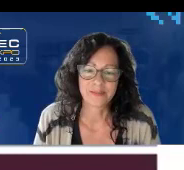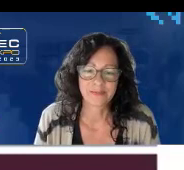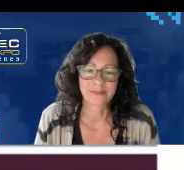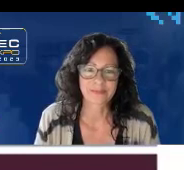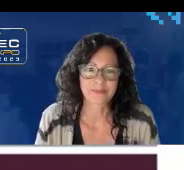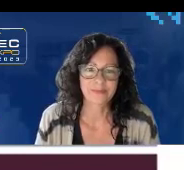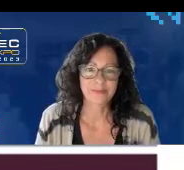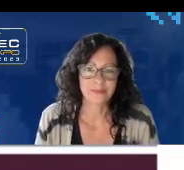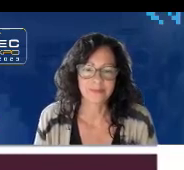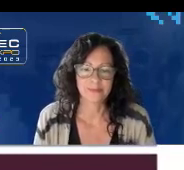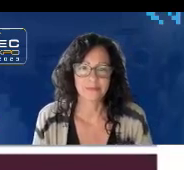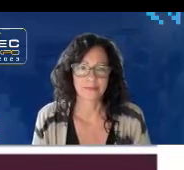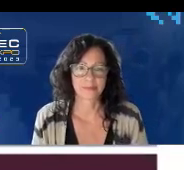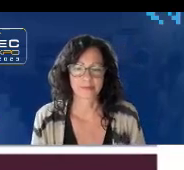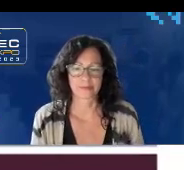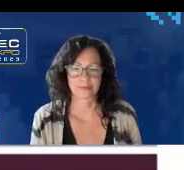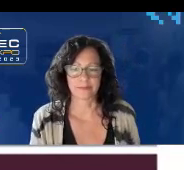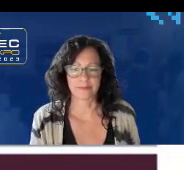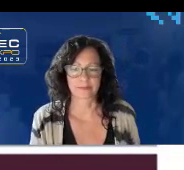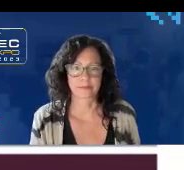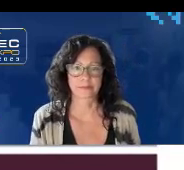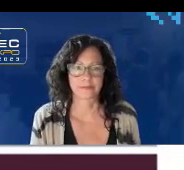Next slide.